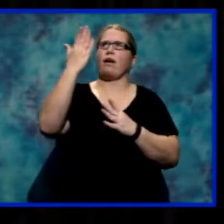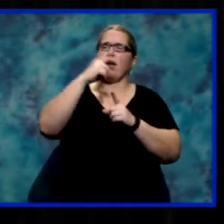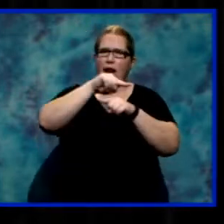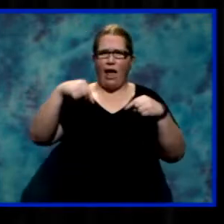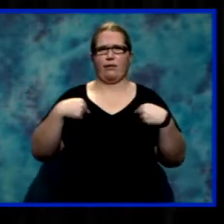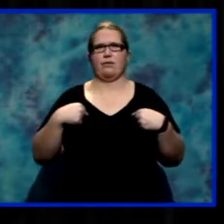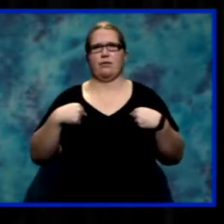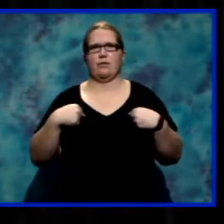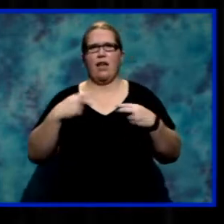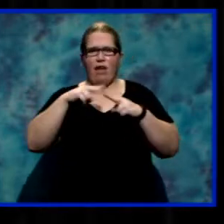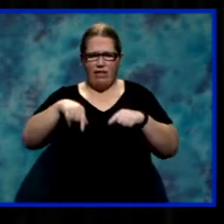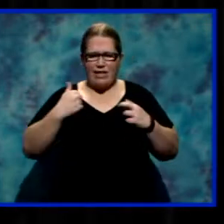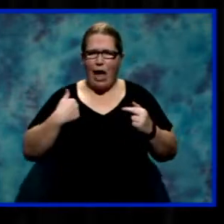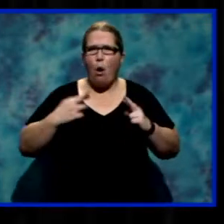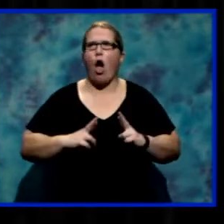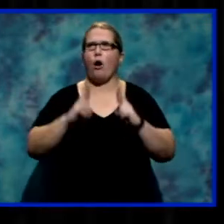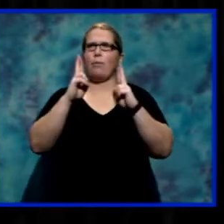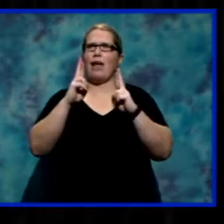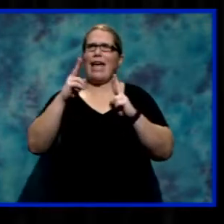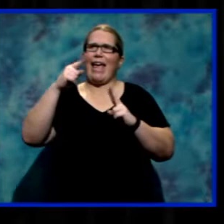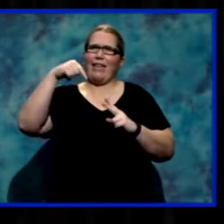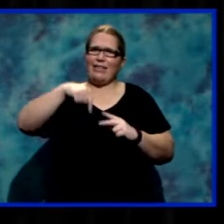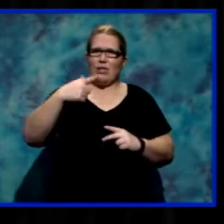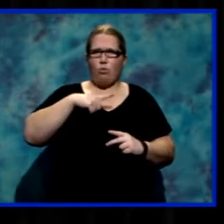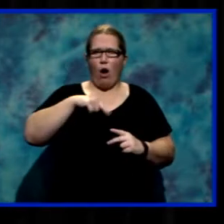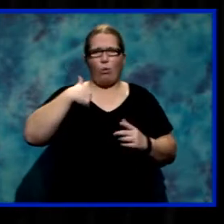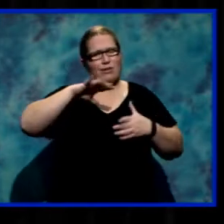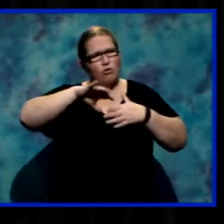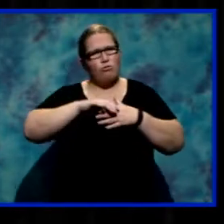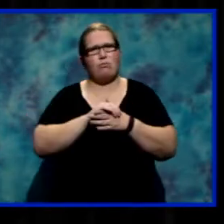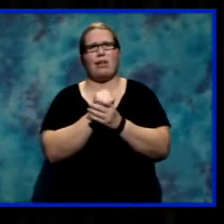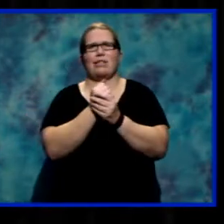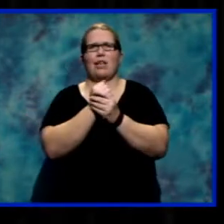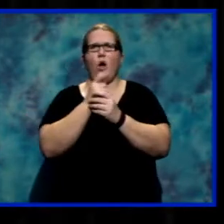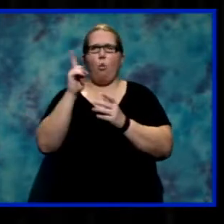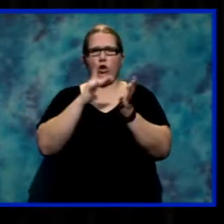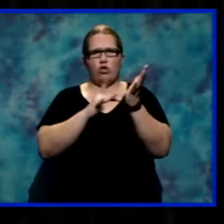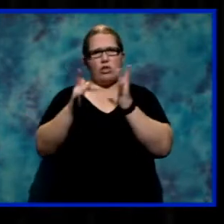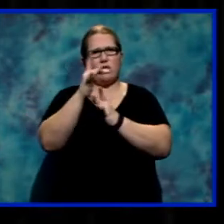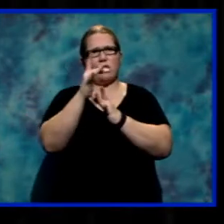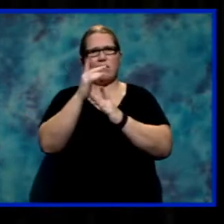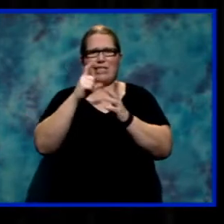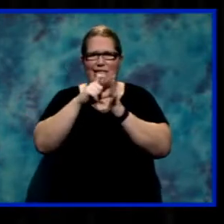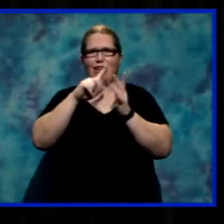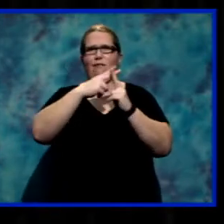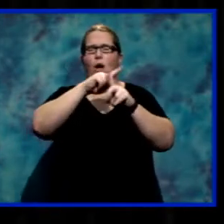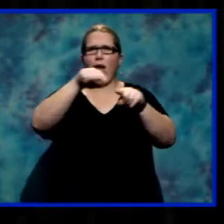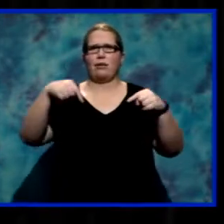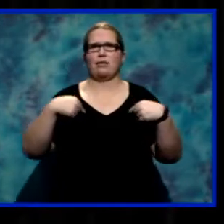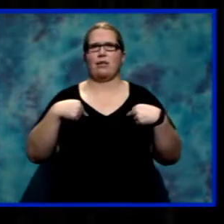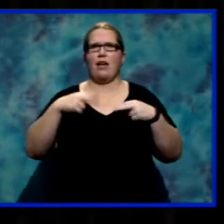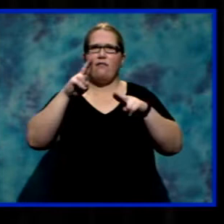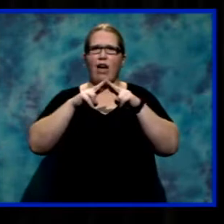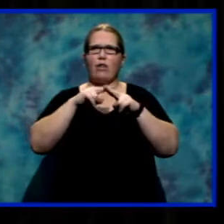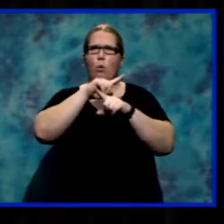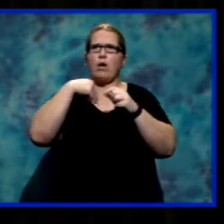Father, we this is our hope, and this is why we are so grateful for what Jesus did on Calvary for us. Father,